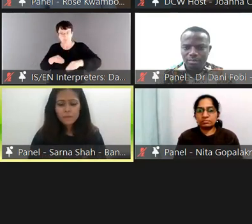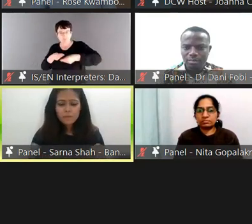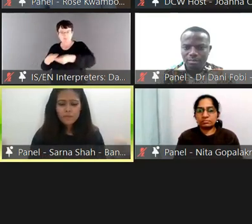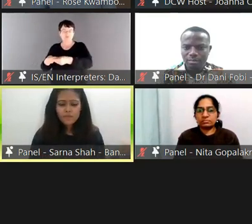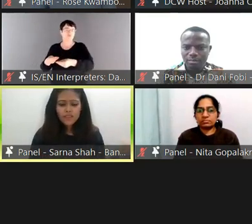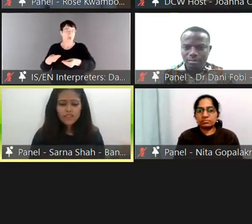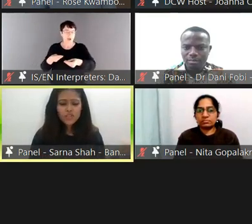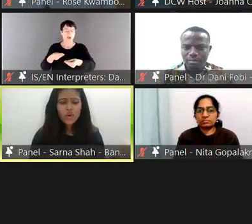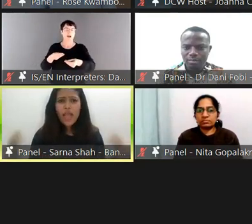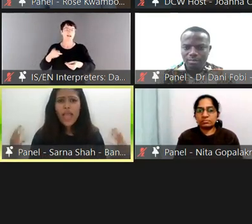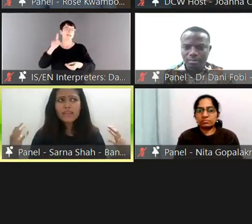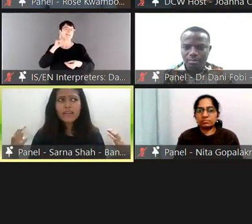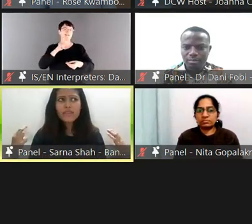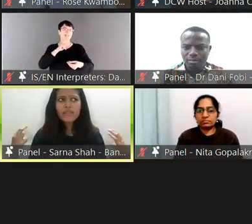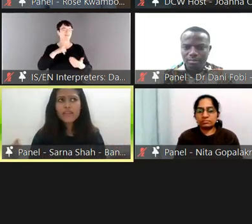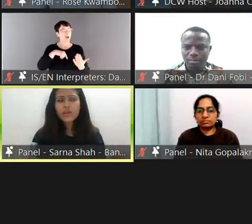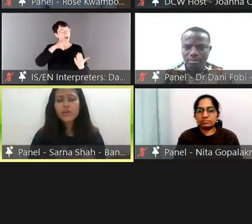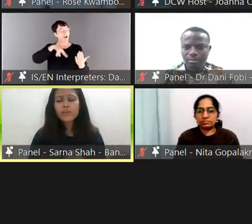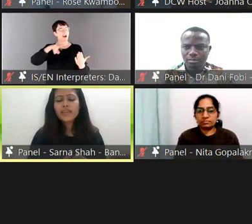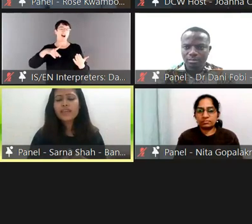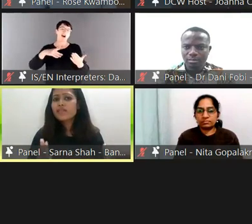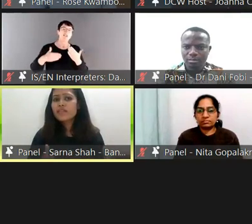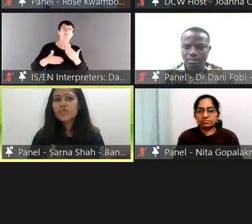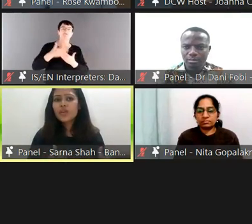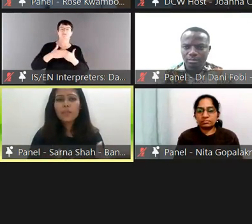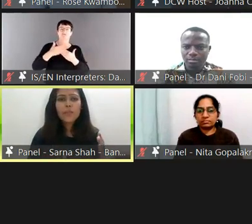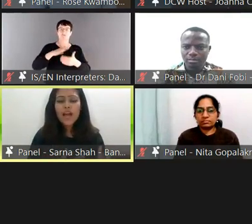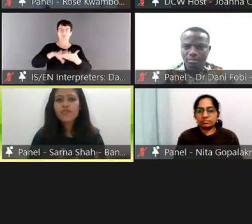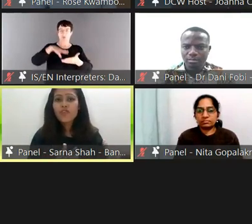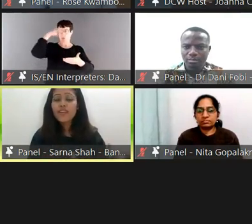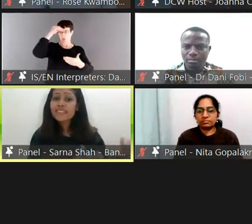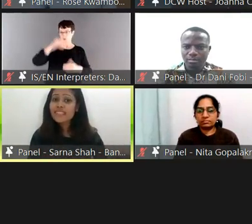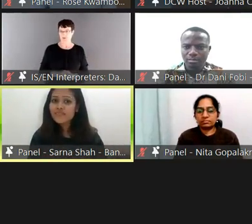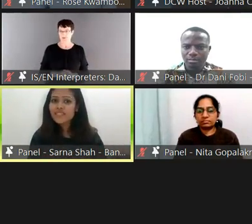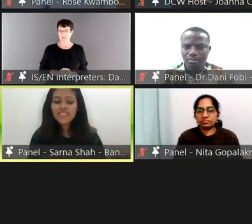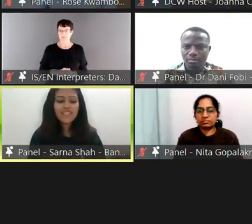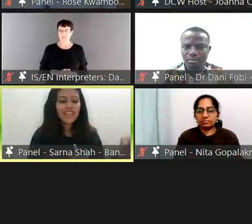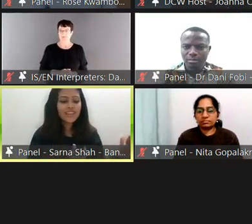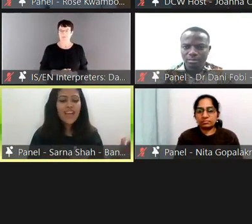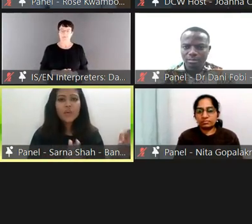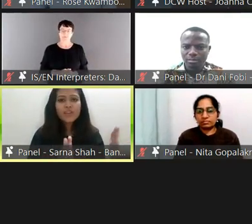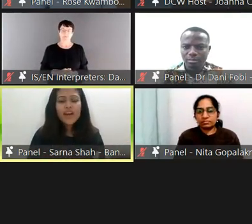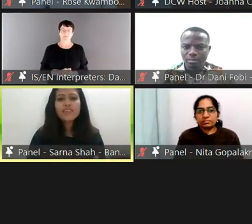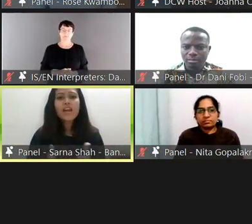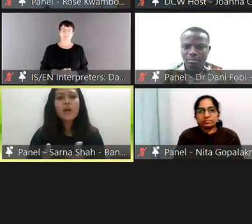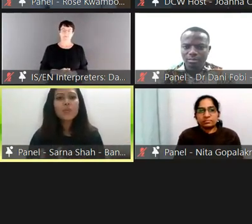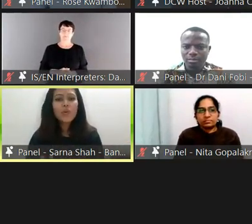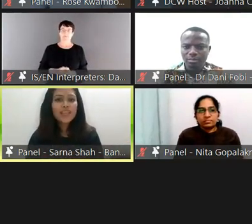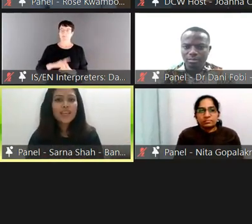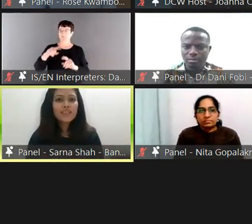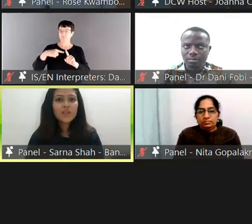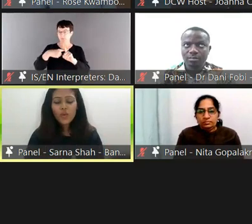children. So, and finally, we made the individual plan for each deaf student. We tracked